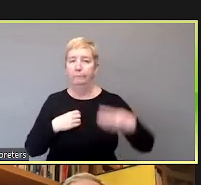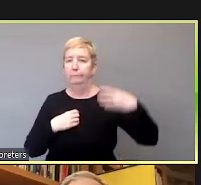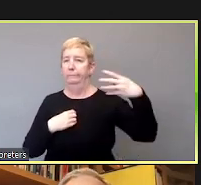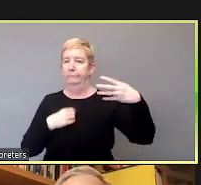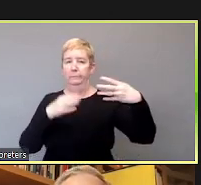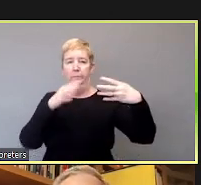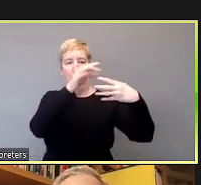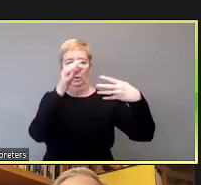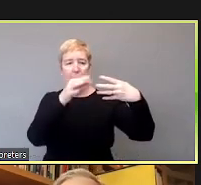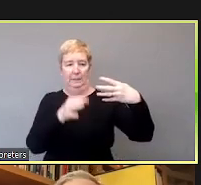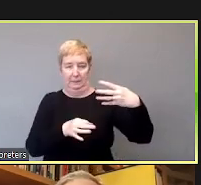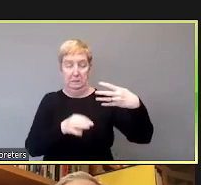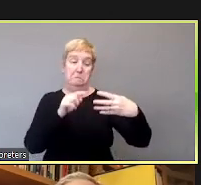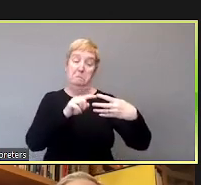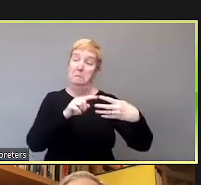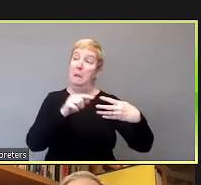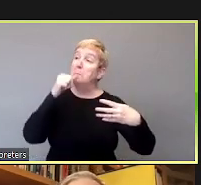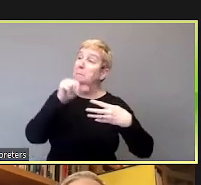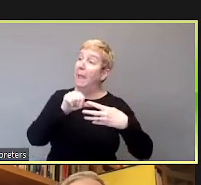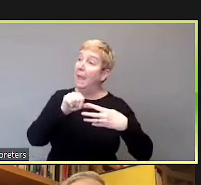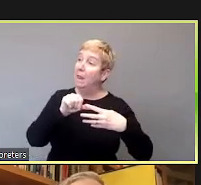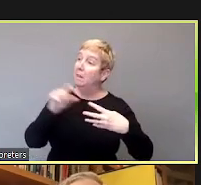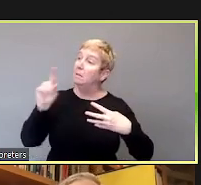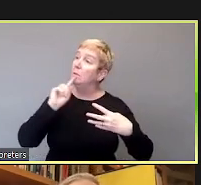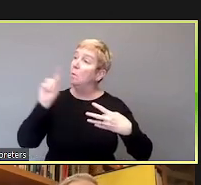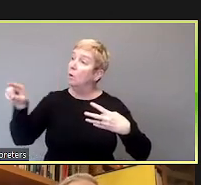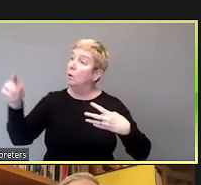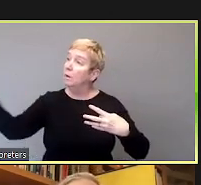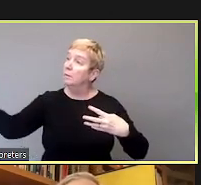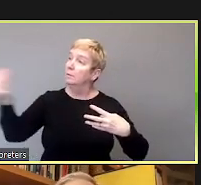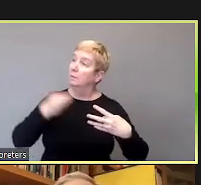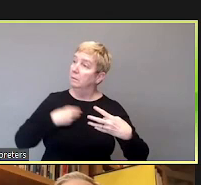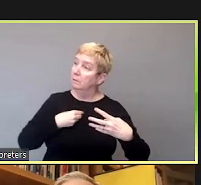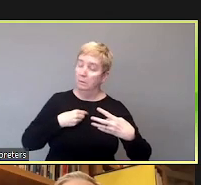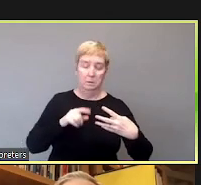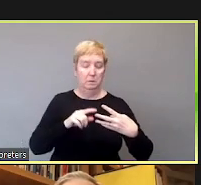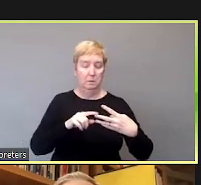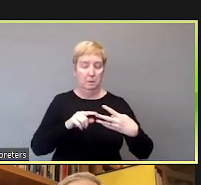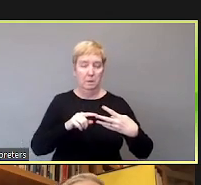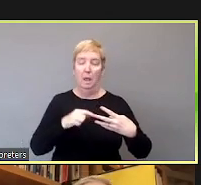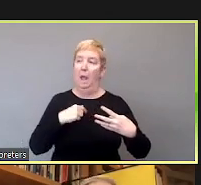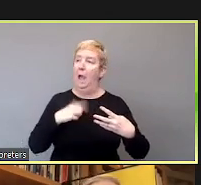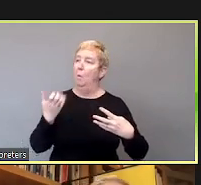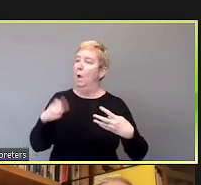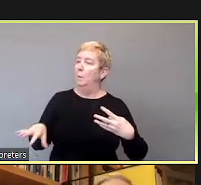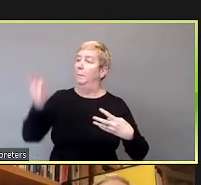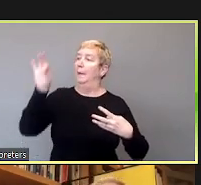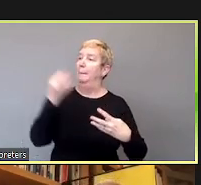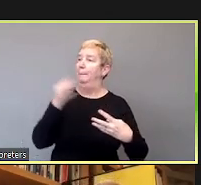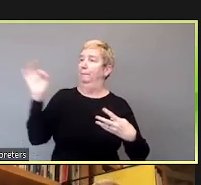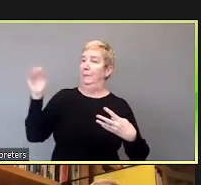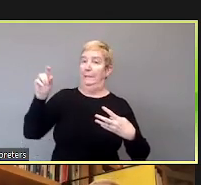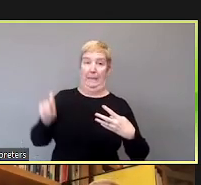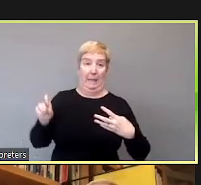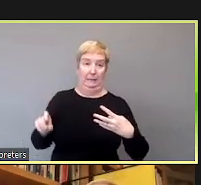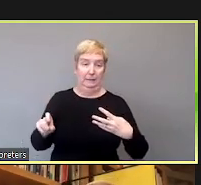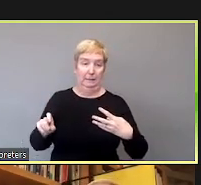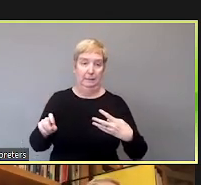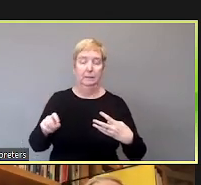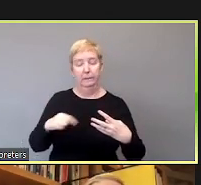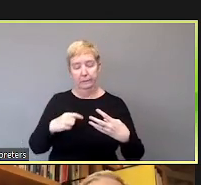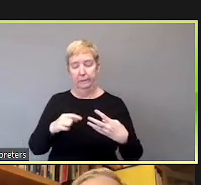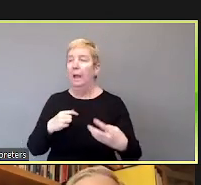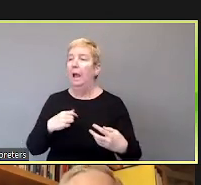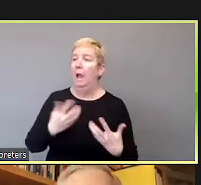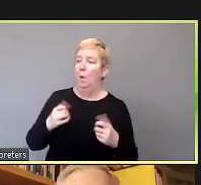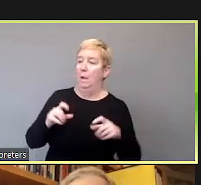like to mail order a test, and there are a couple options there. I'd like to pick a free test. I want to test today, but I don't want to